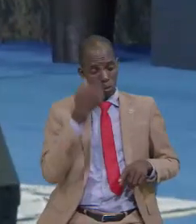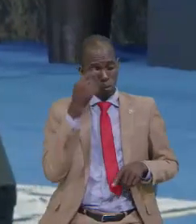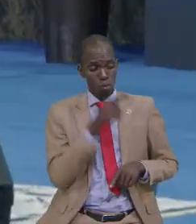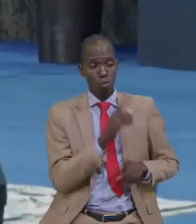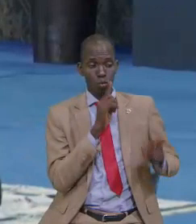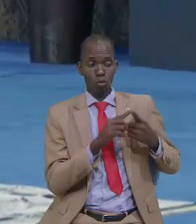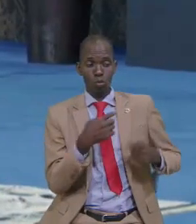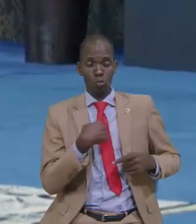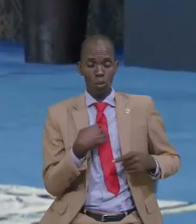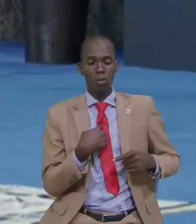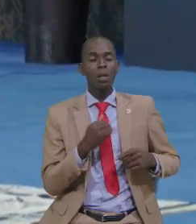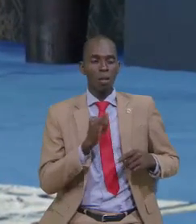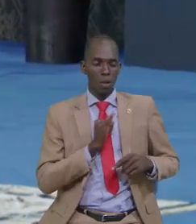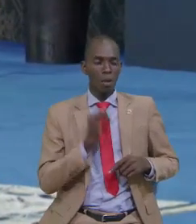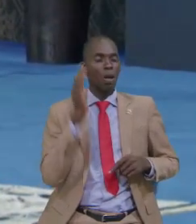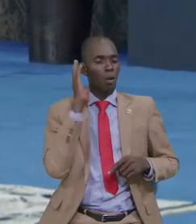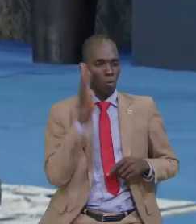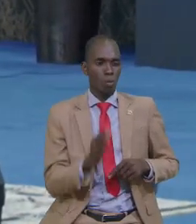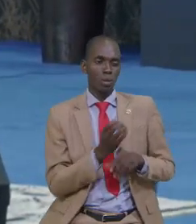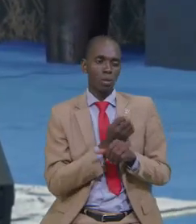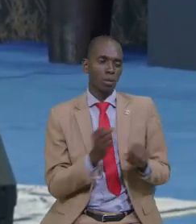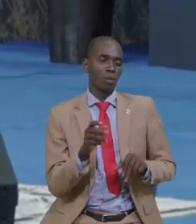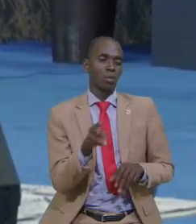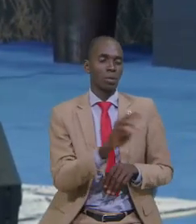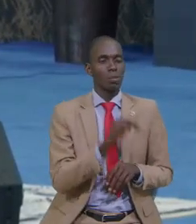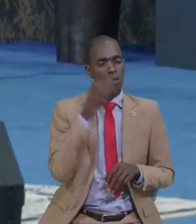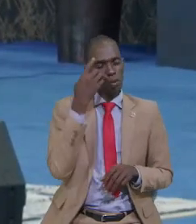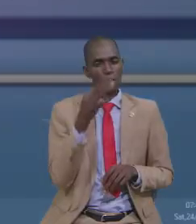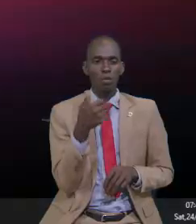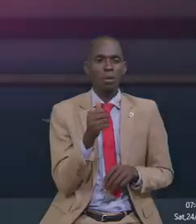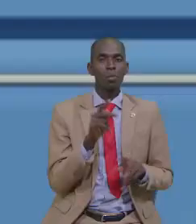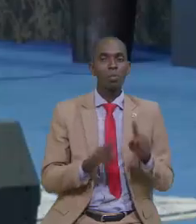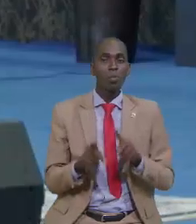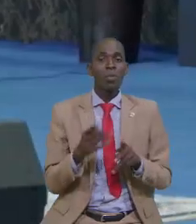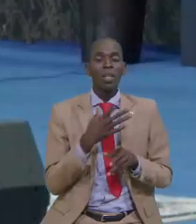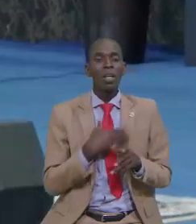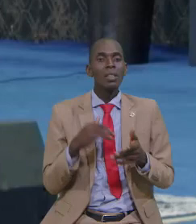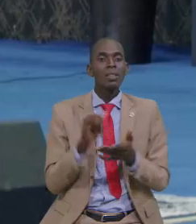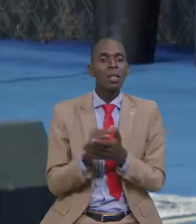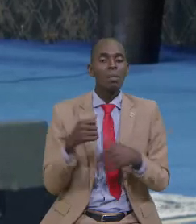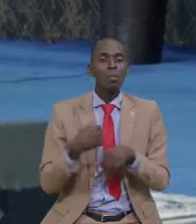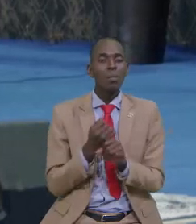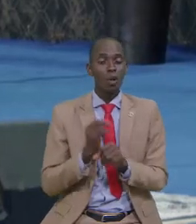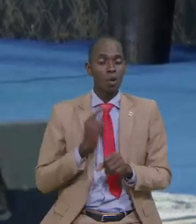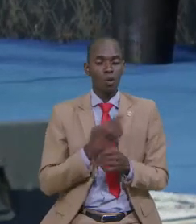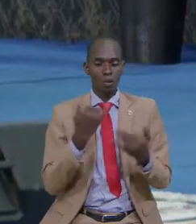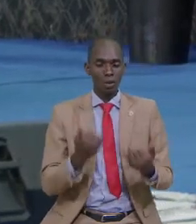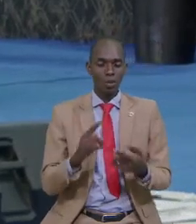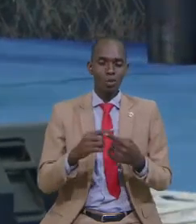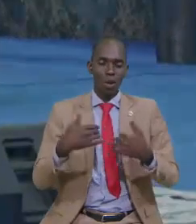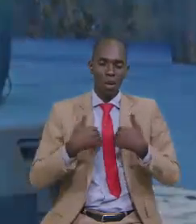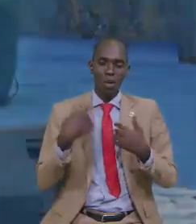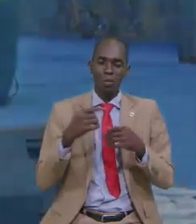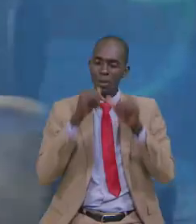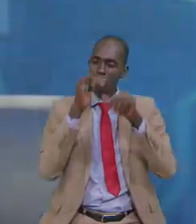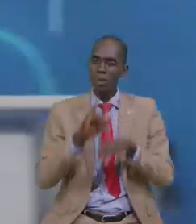I will. And he makes us now to have the blessing of Abraham. We can talk to